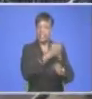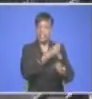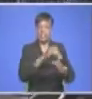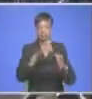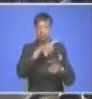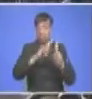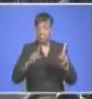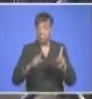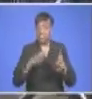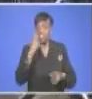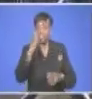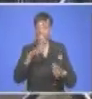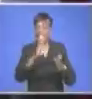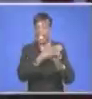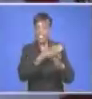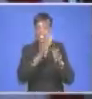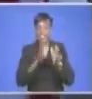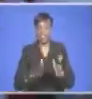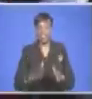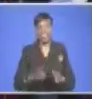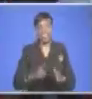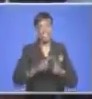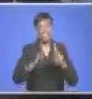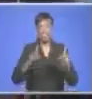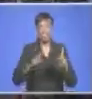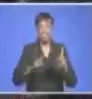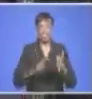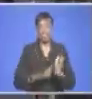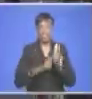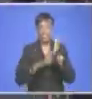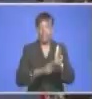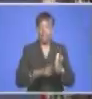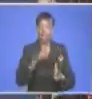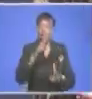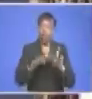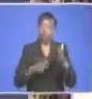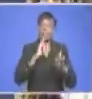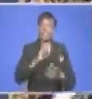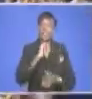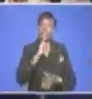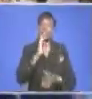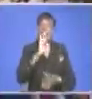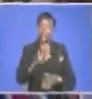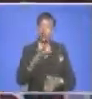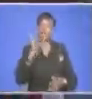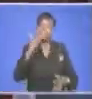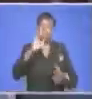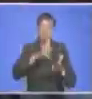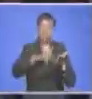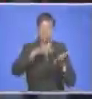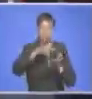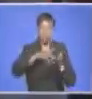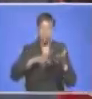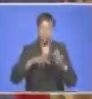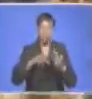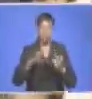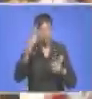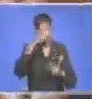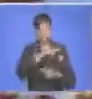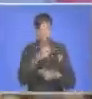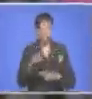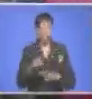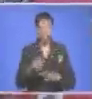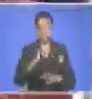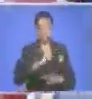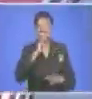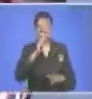singers, you see different displays. What is your favorite part of the performance? You know this performance in and out. What's the favorite part for you? Well, I'm